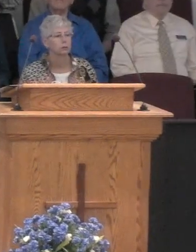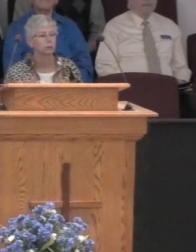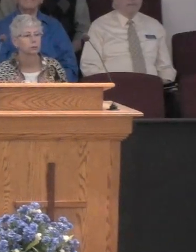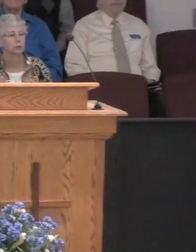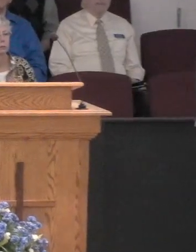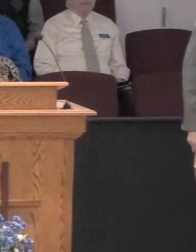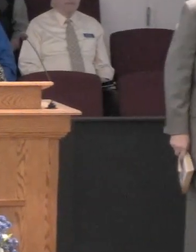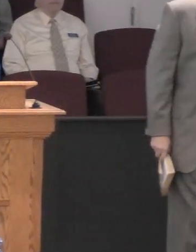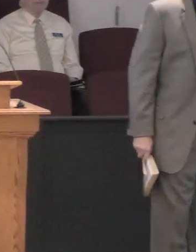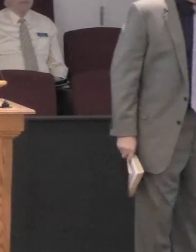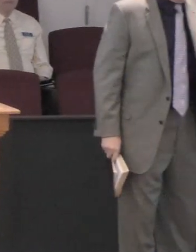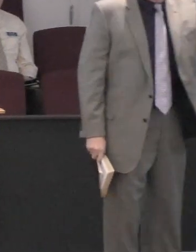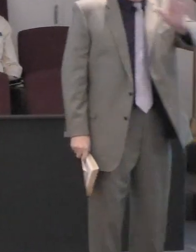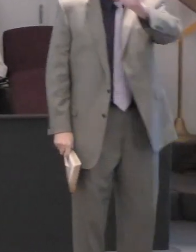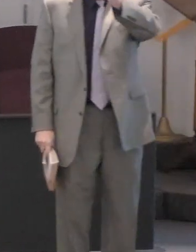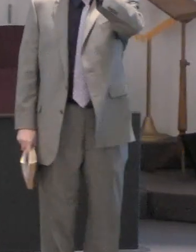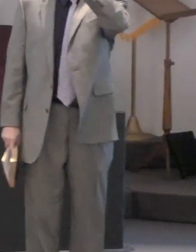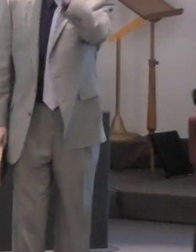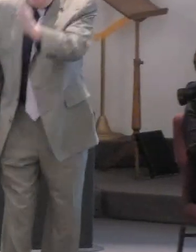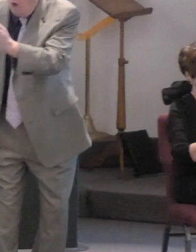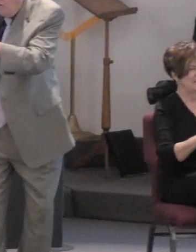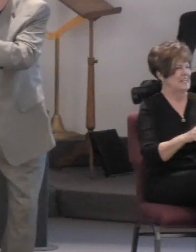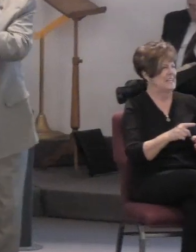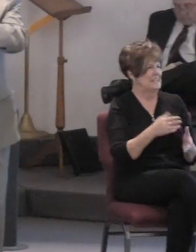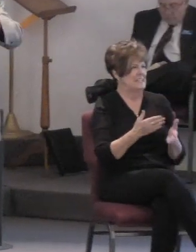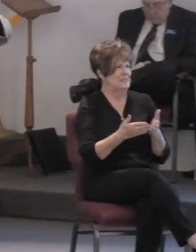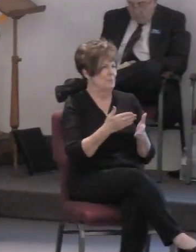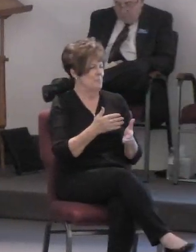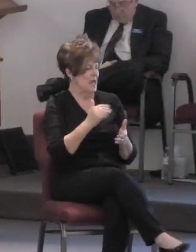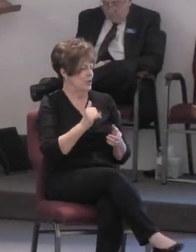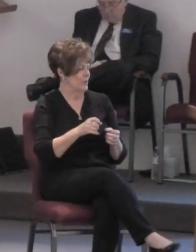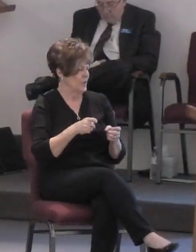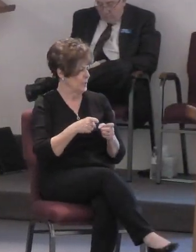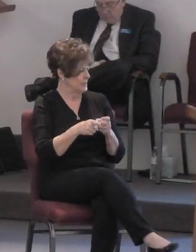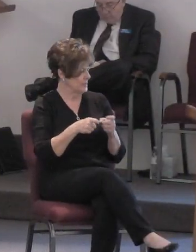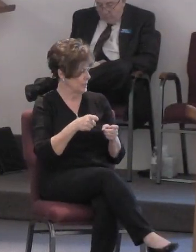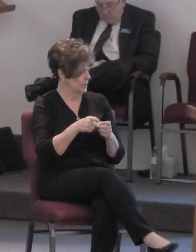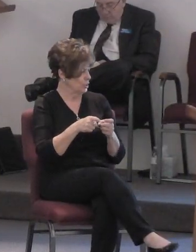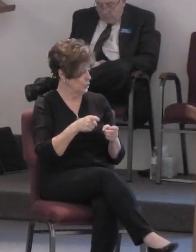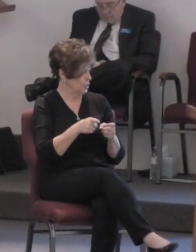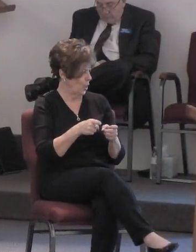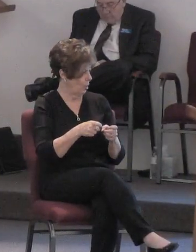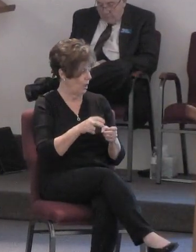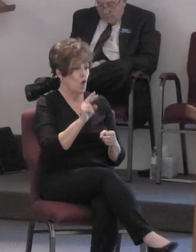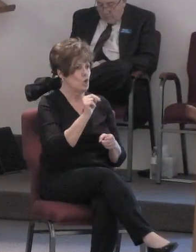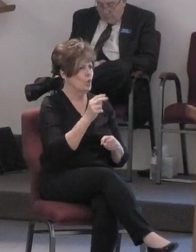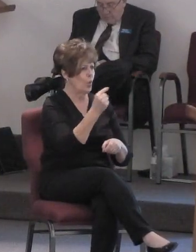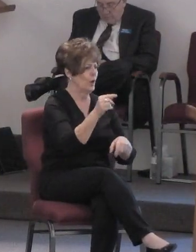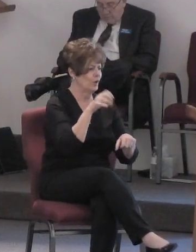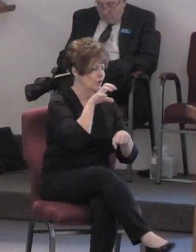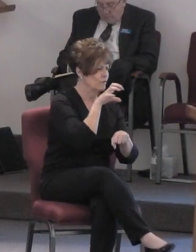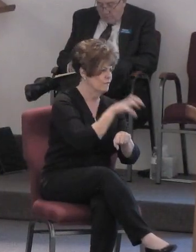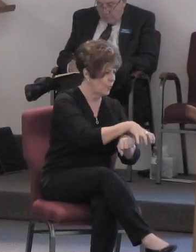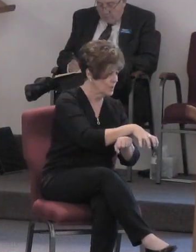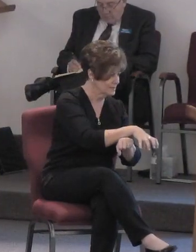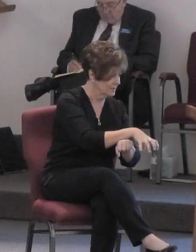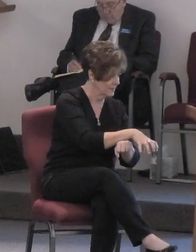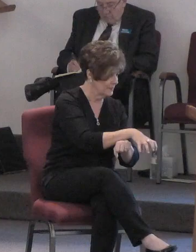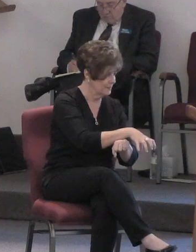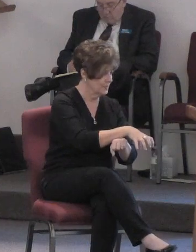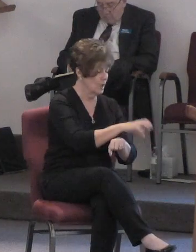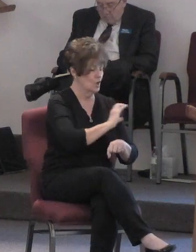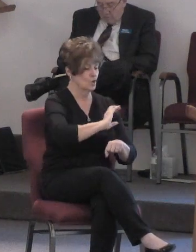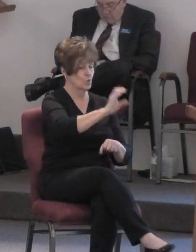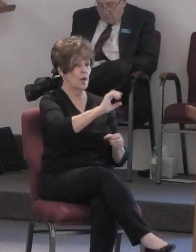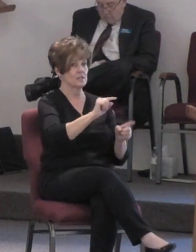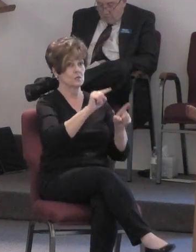in charge and that he was in control and that no one was going to force him. My friends, I want you to get this. When Christ went to the cross,